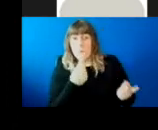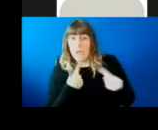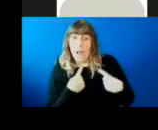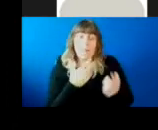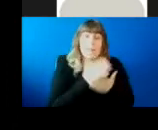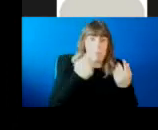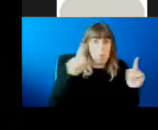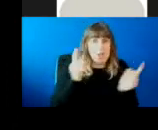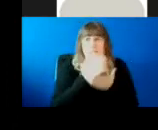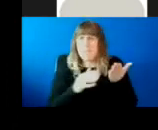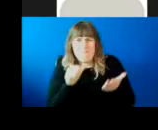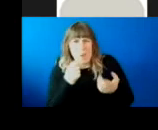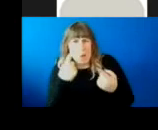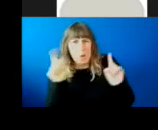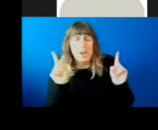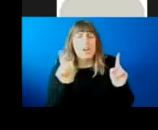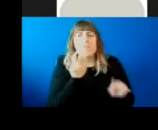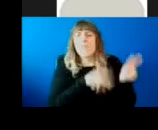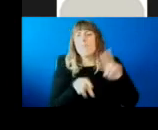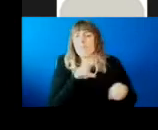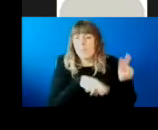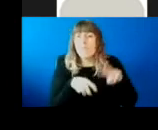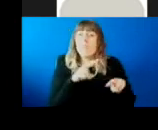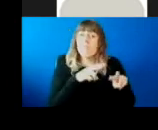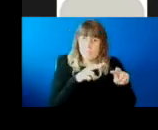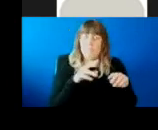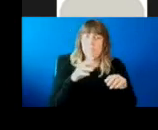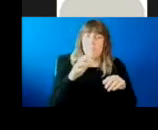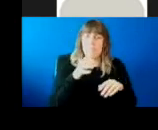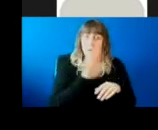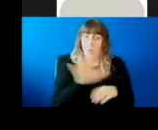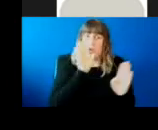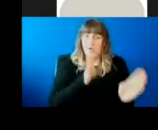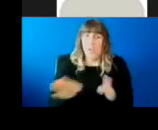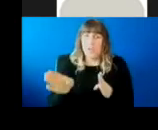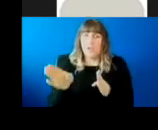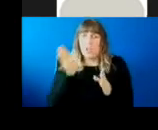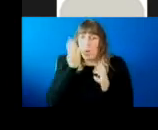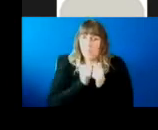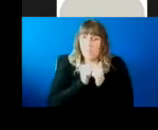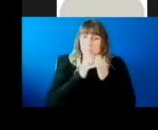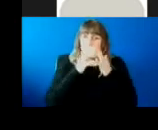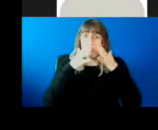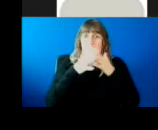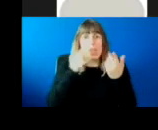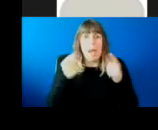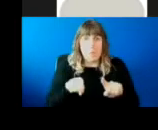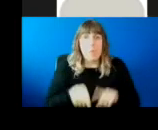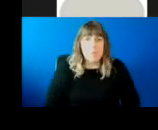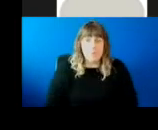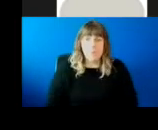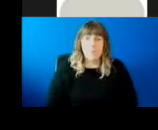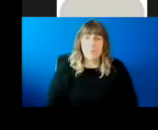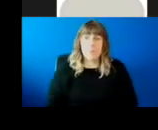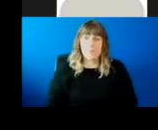what doesn't, and you'll build out your strategy in practice. Awesome. There's